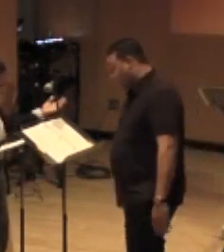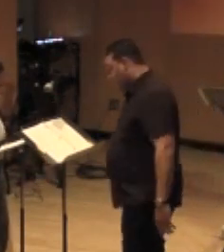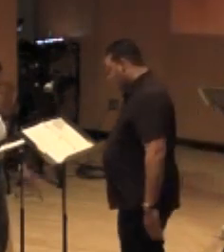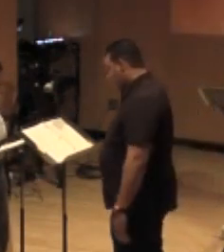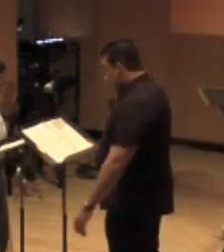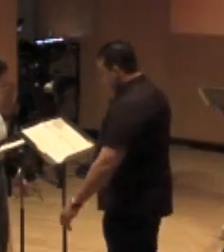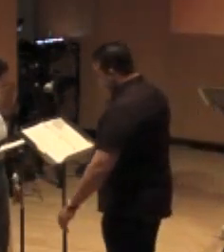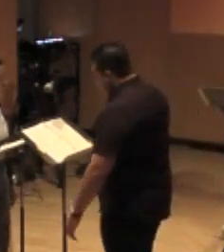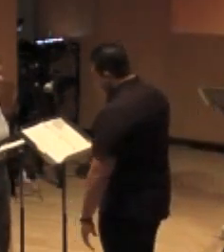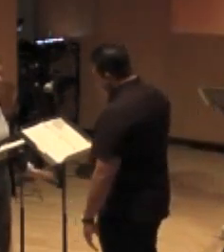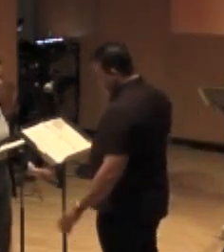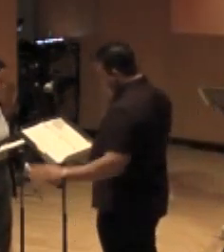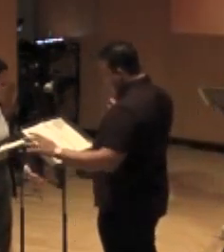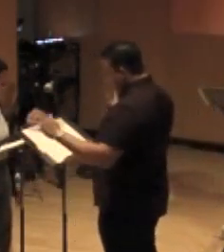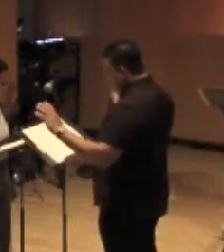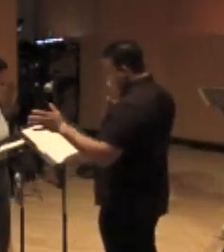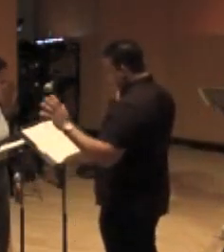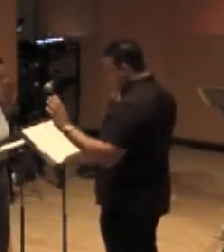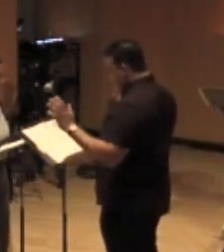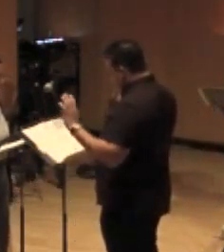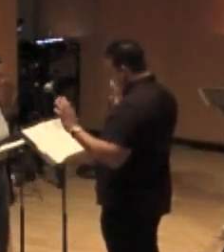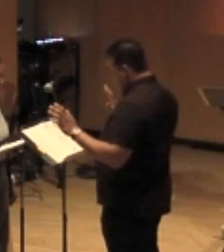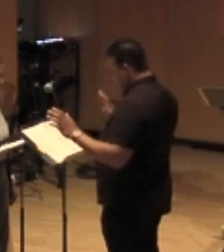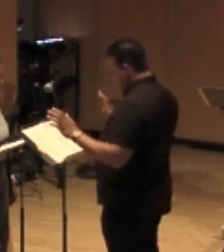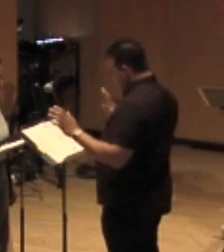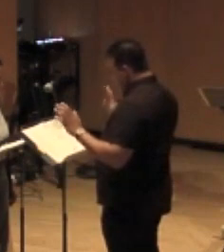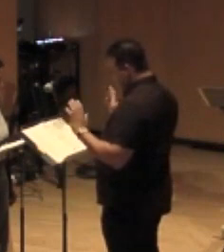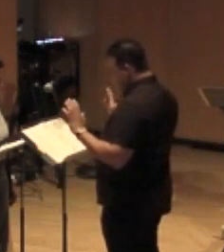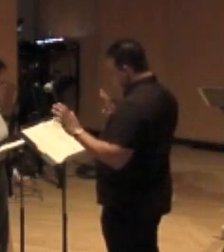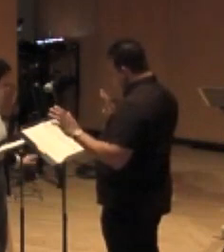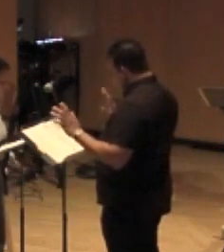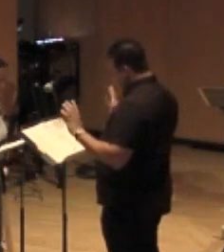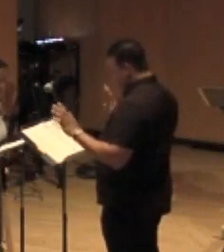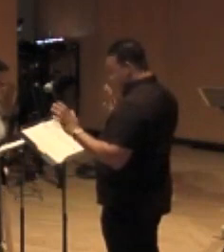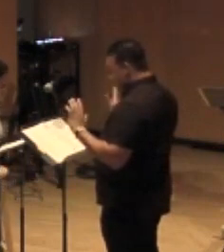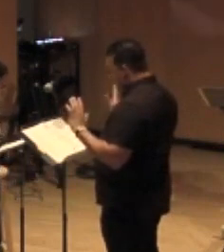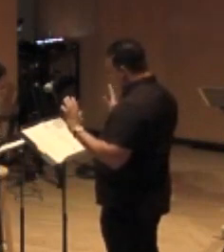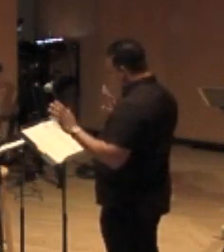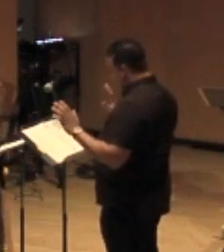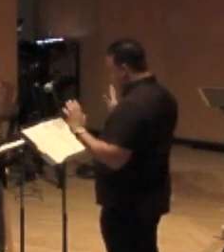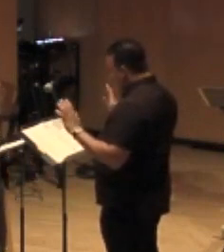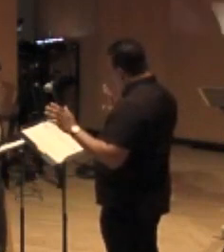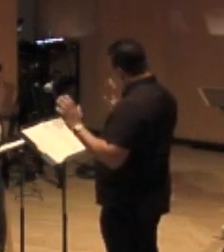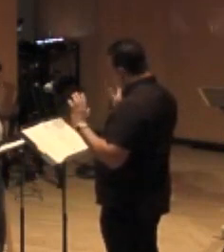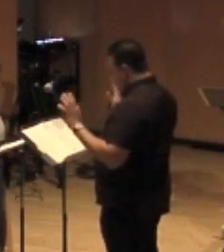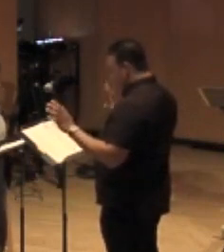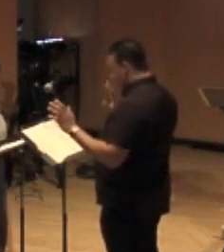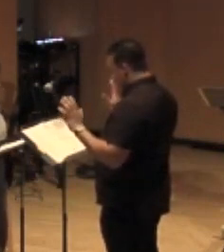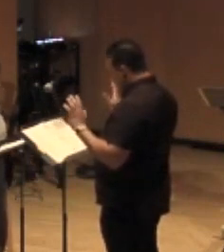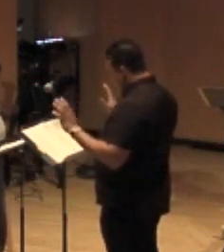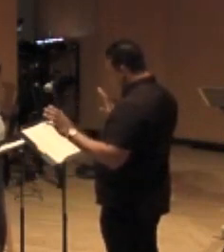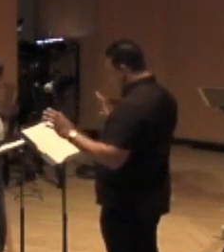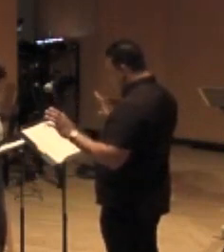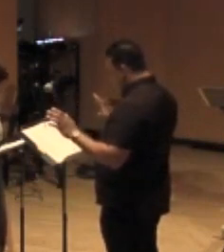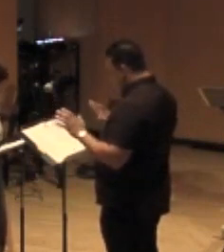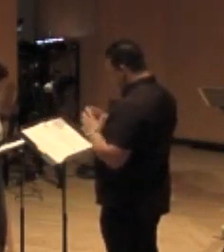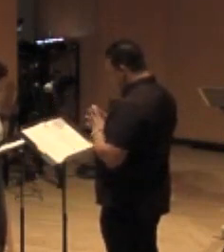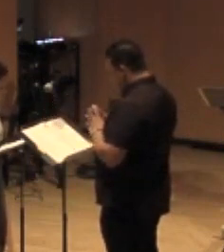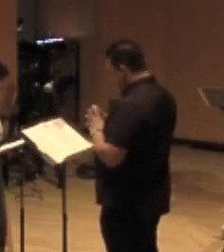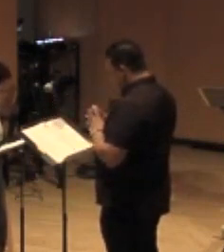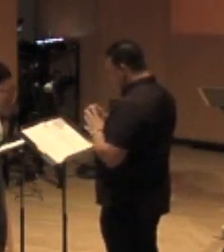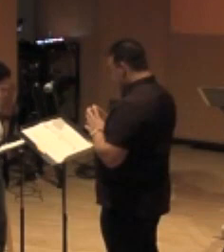yeah then just go ahead I won't hold you back you just go no I'll stay I'll stay home it's fine